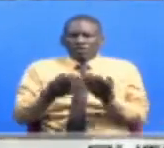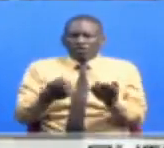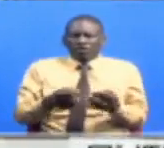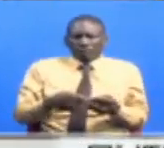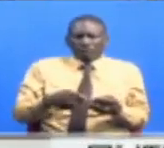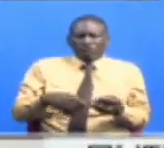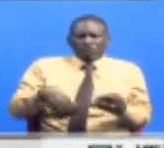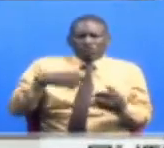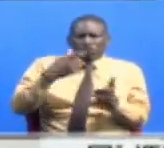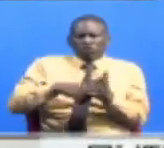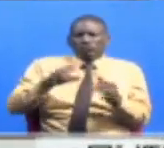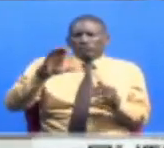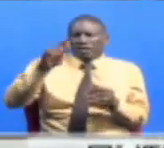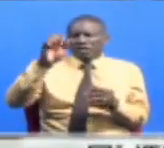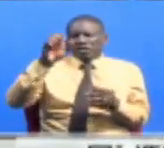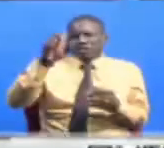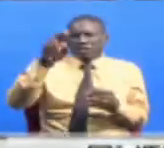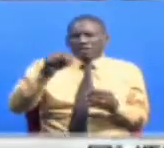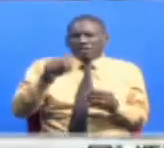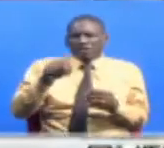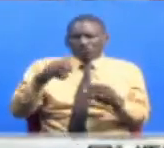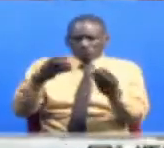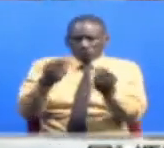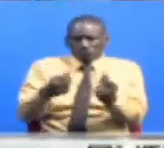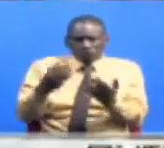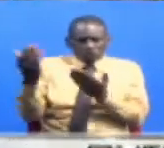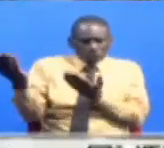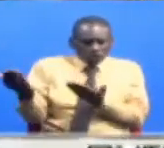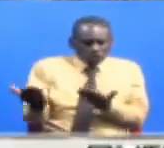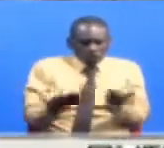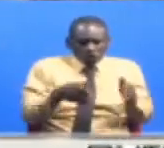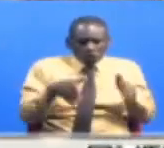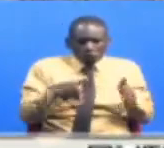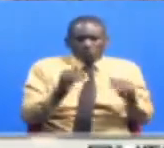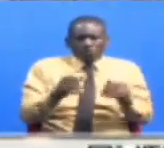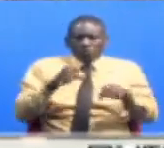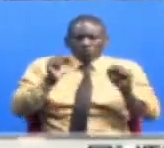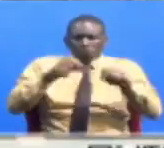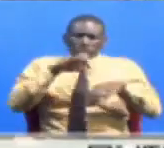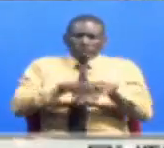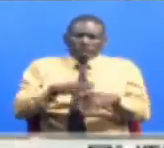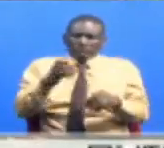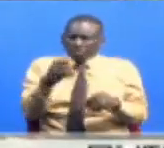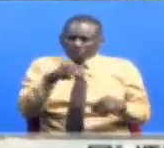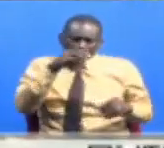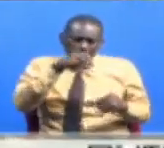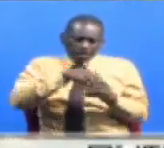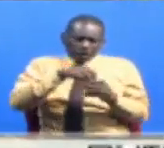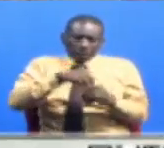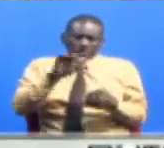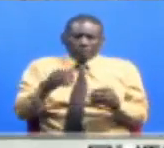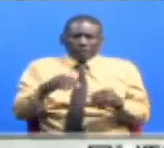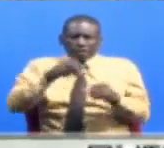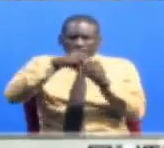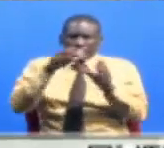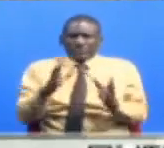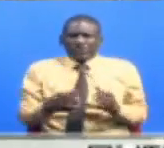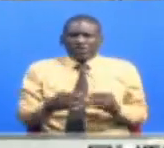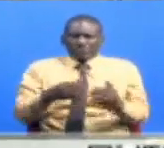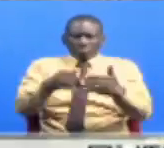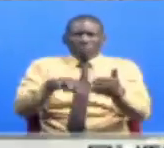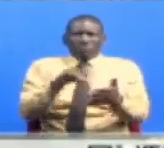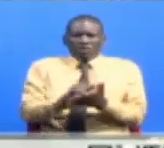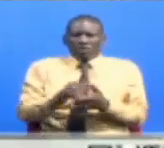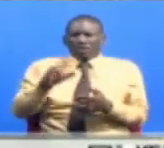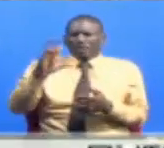the Cytonn High Yield Solutions, paving way for a possible recovery of the monies invested by creditors. Prior to this,